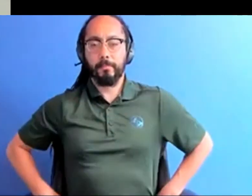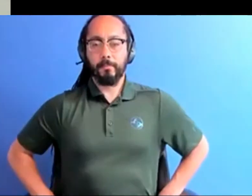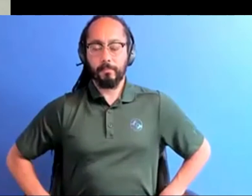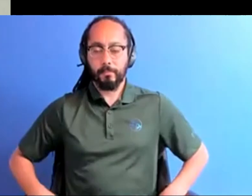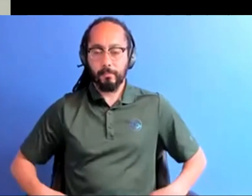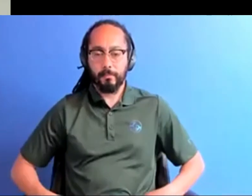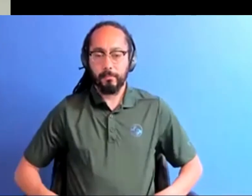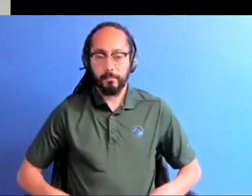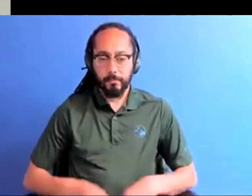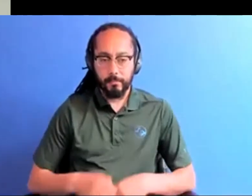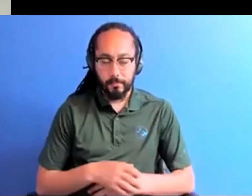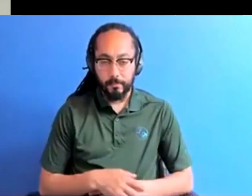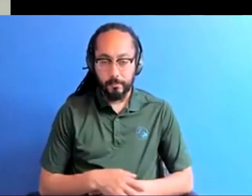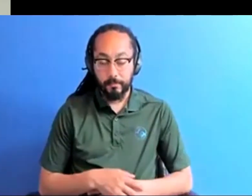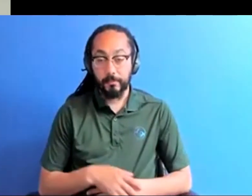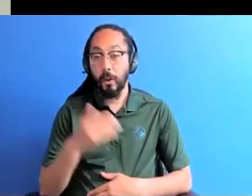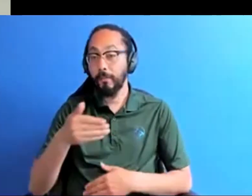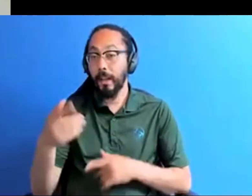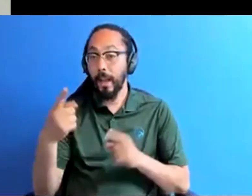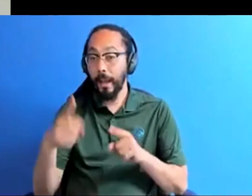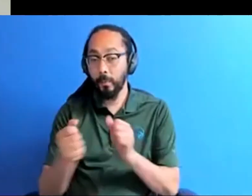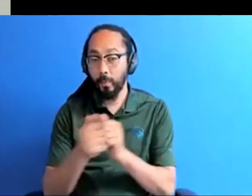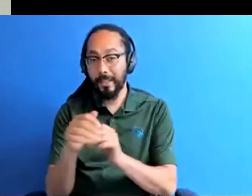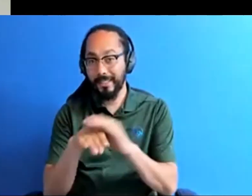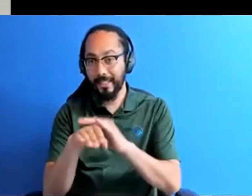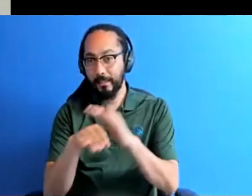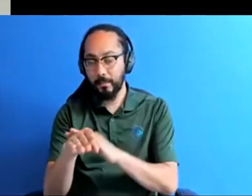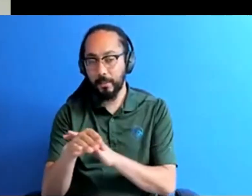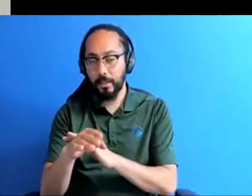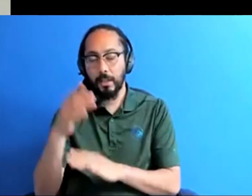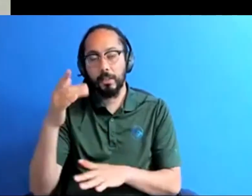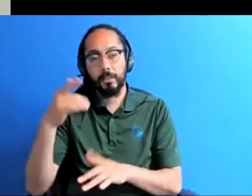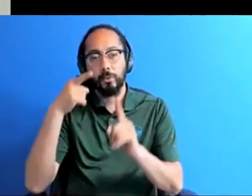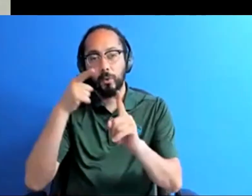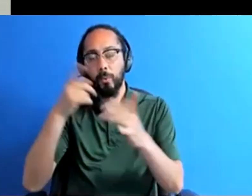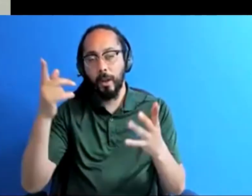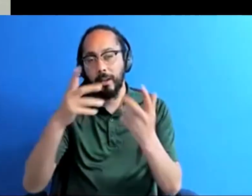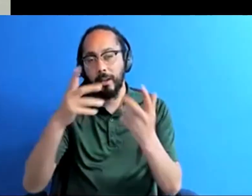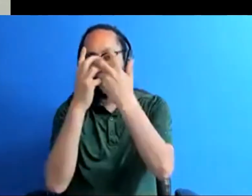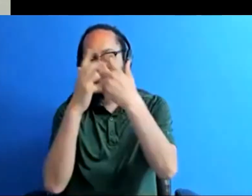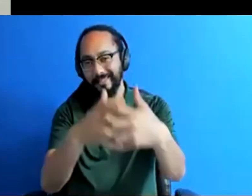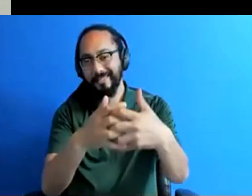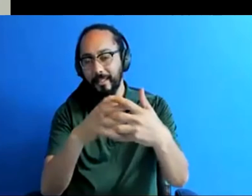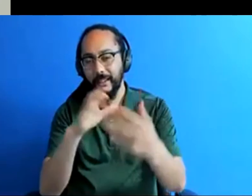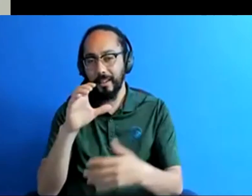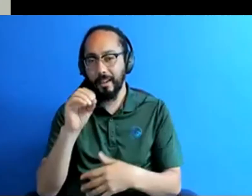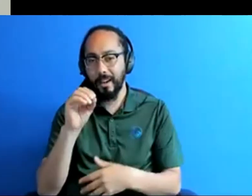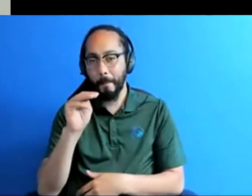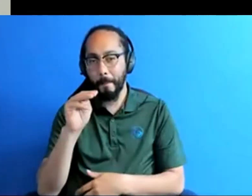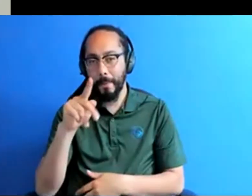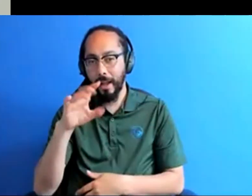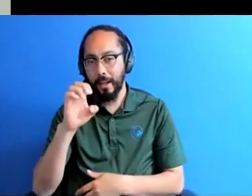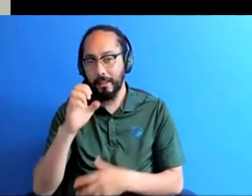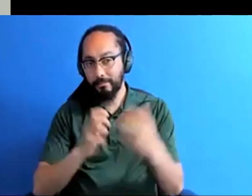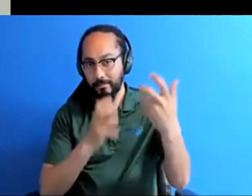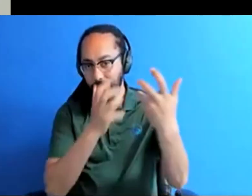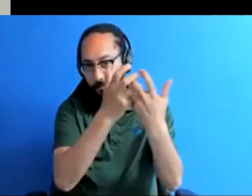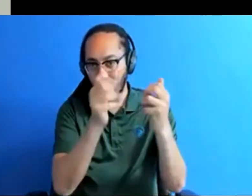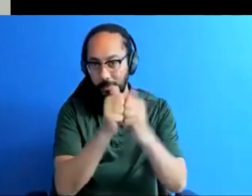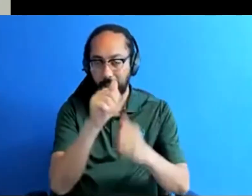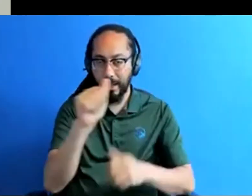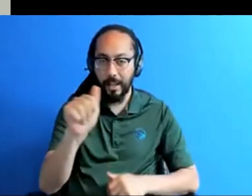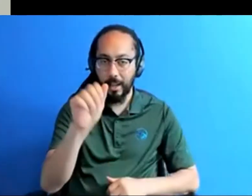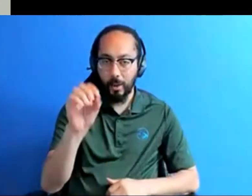talking about accessibility is this idea of compliance, and particularly with the AODA, like